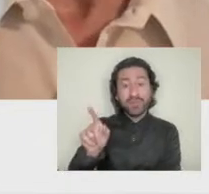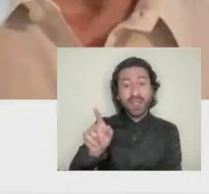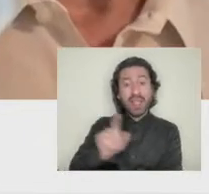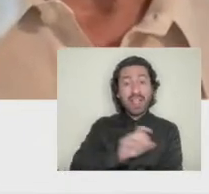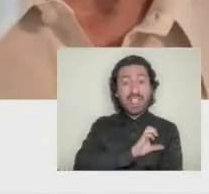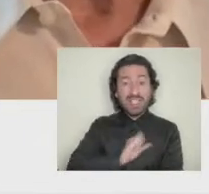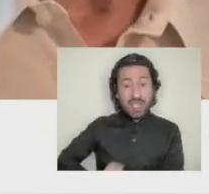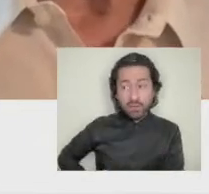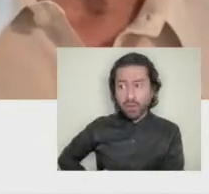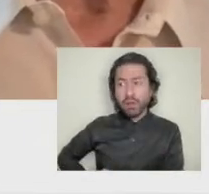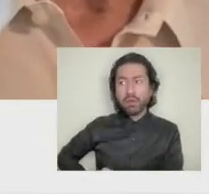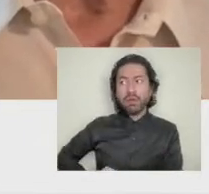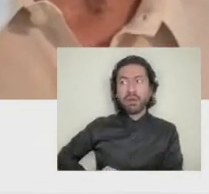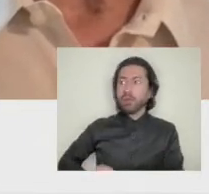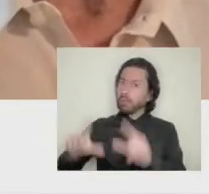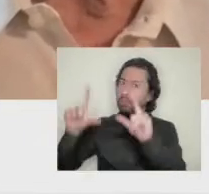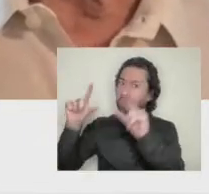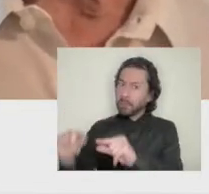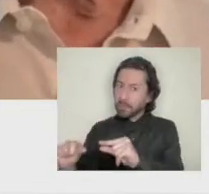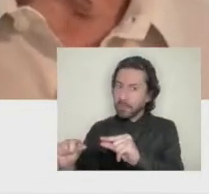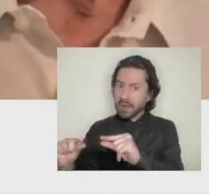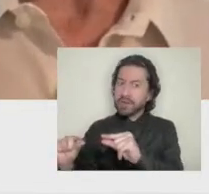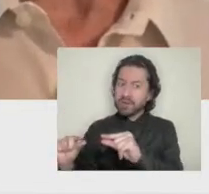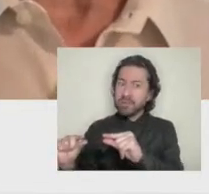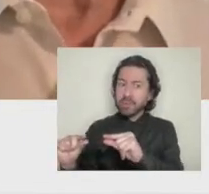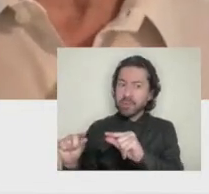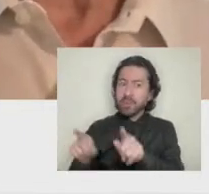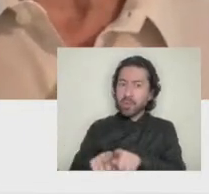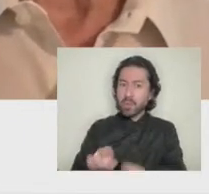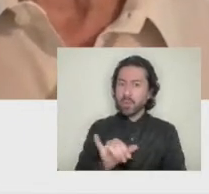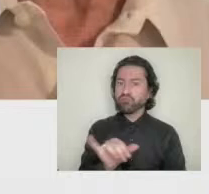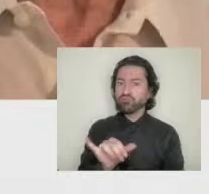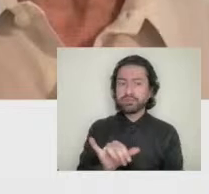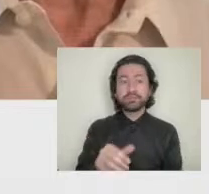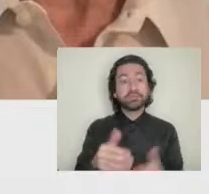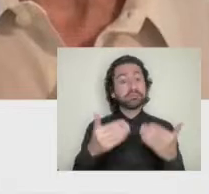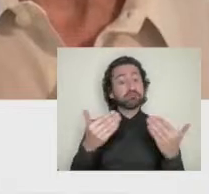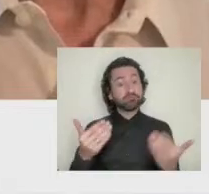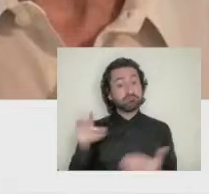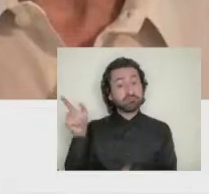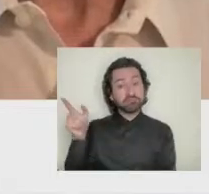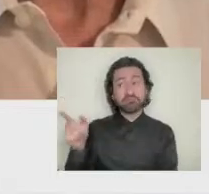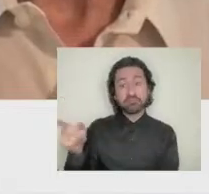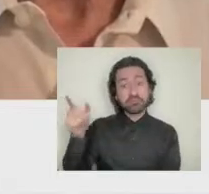So government policy can make a real difference to income inequality.